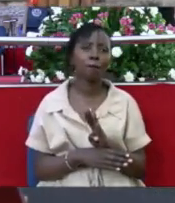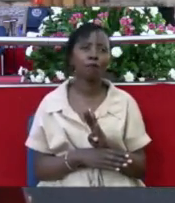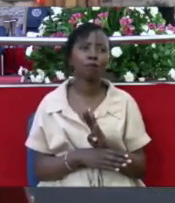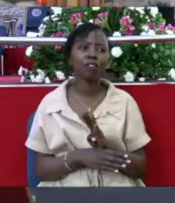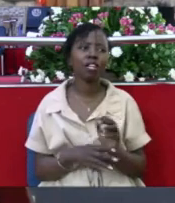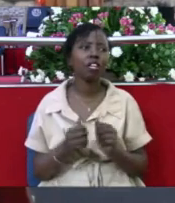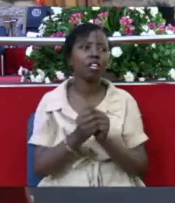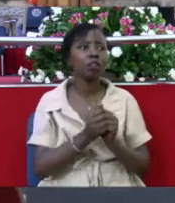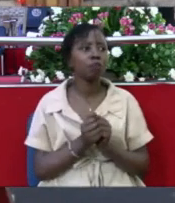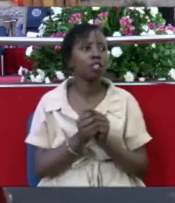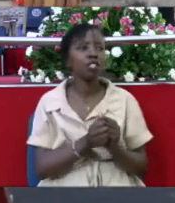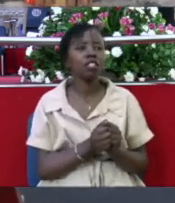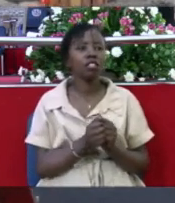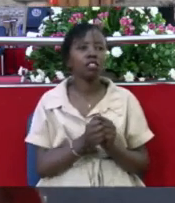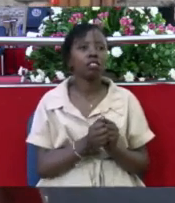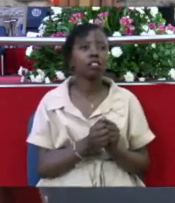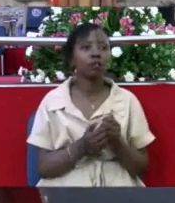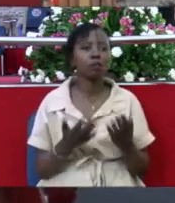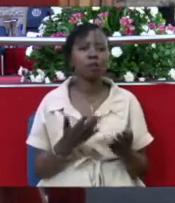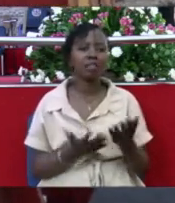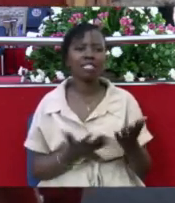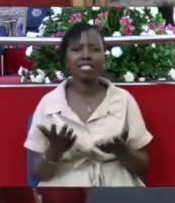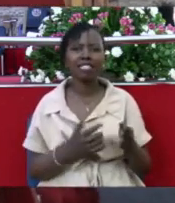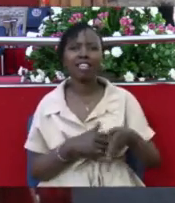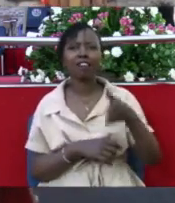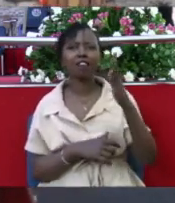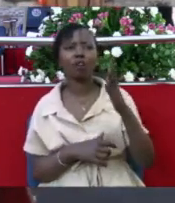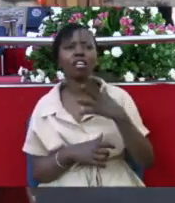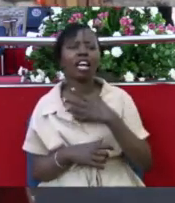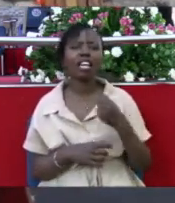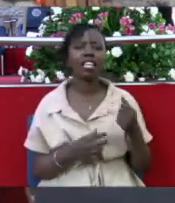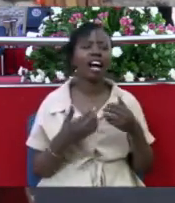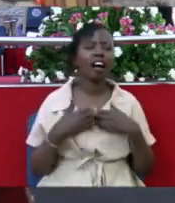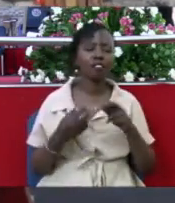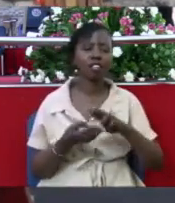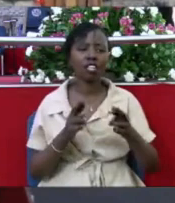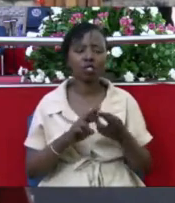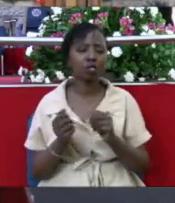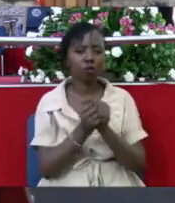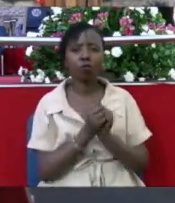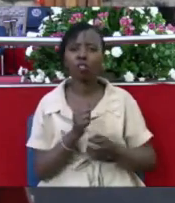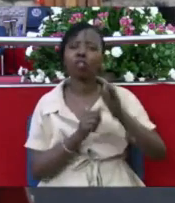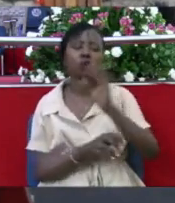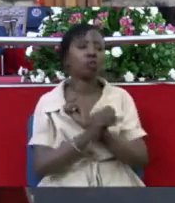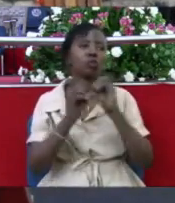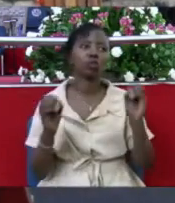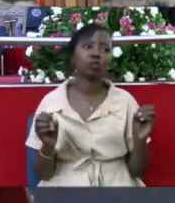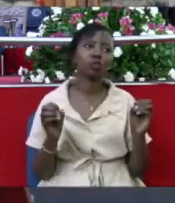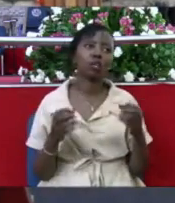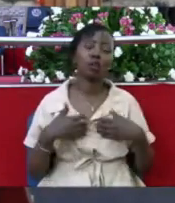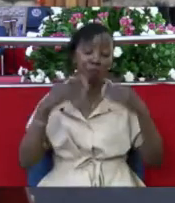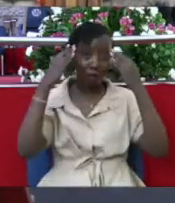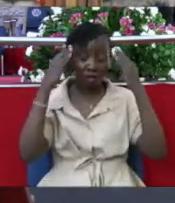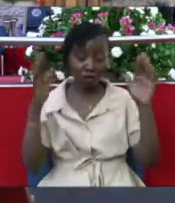with a call, maybe you've been serving God and you've not been able to be in that place of intimacy with God. I don't know what may have